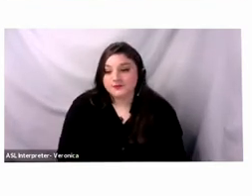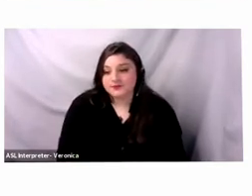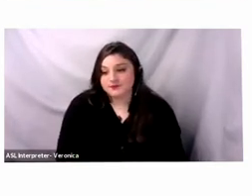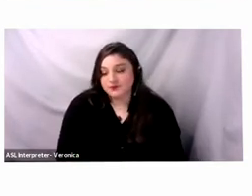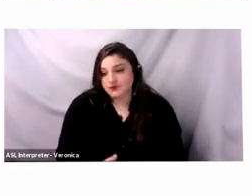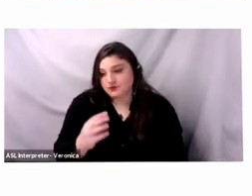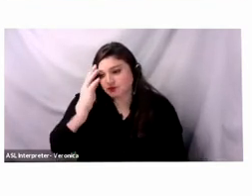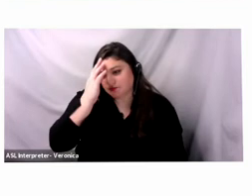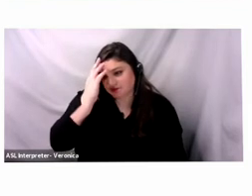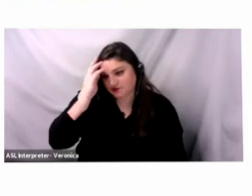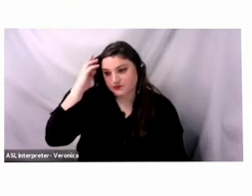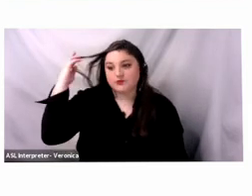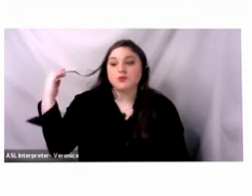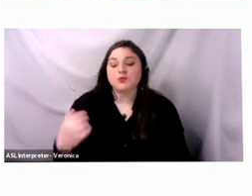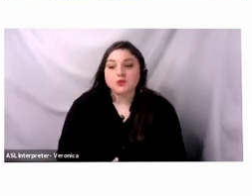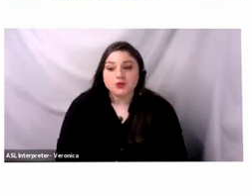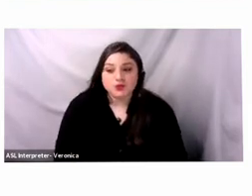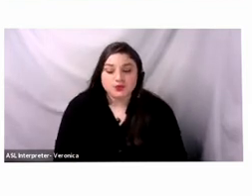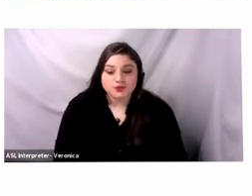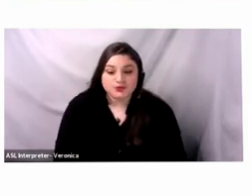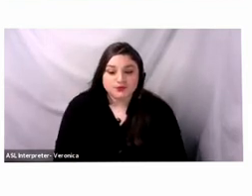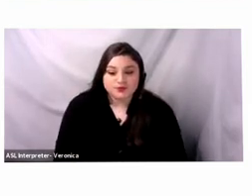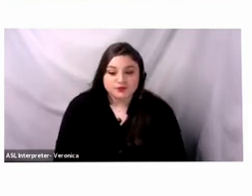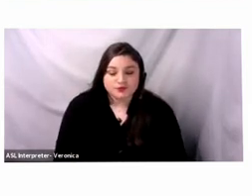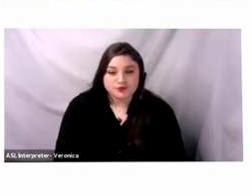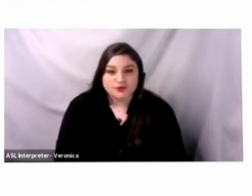it's a thing that one can say that